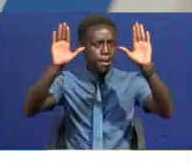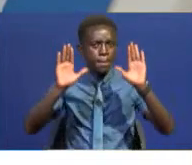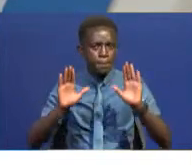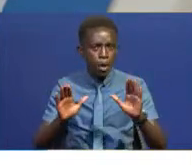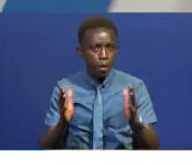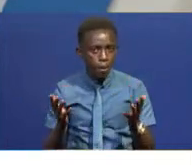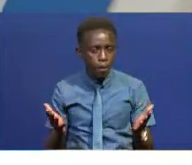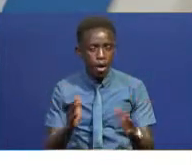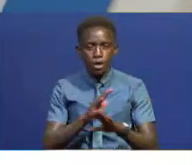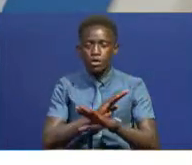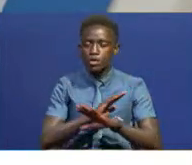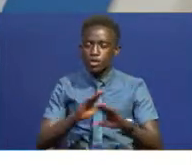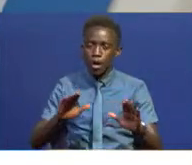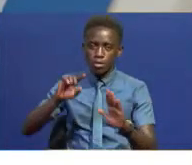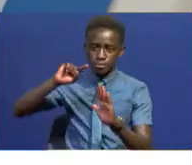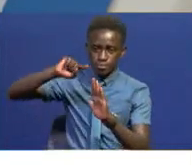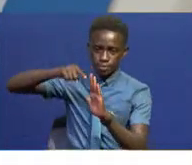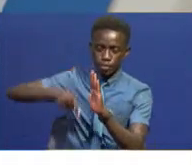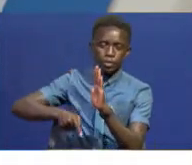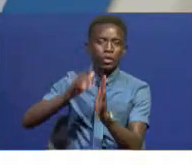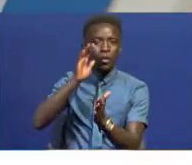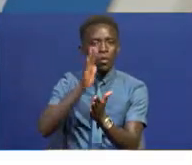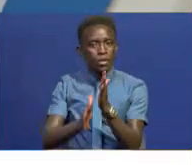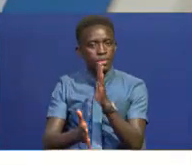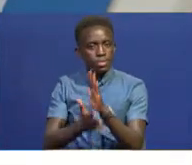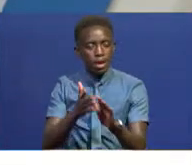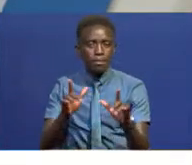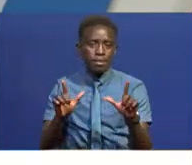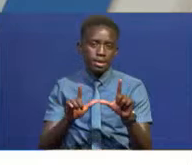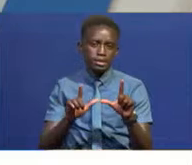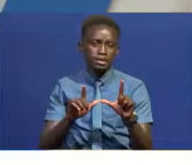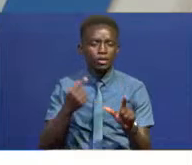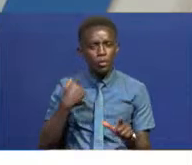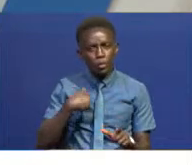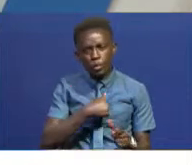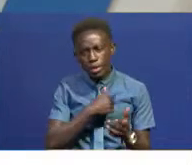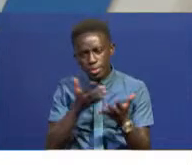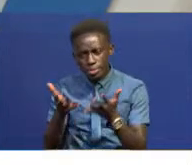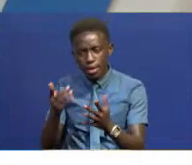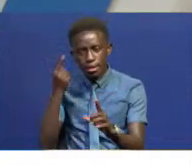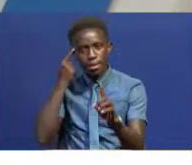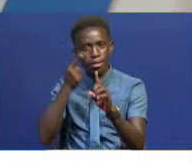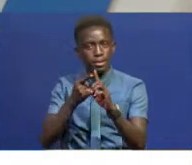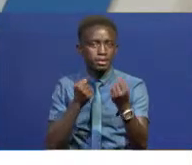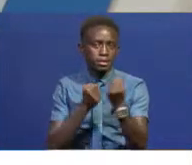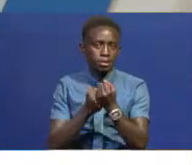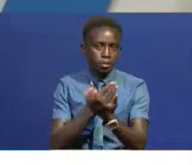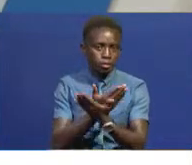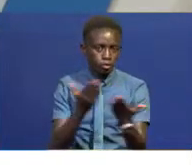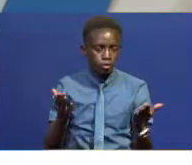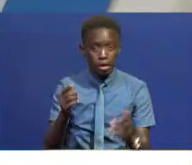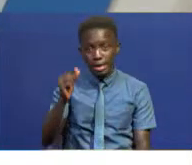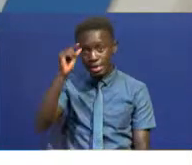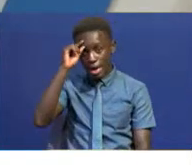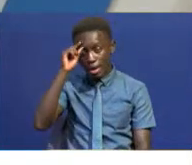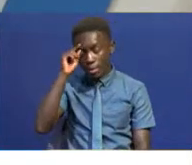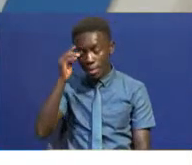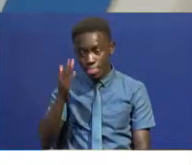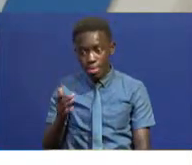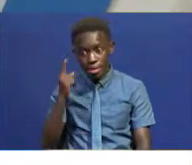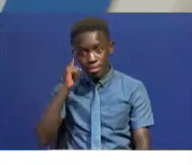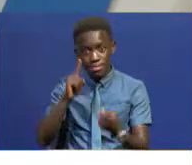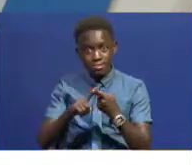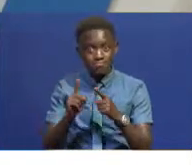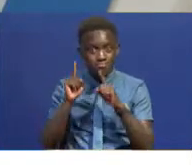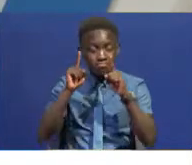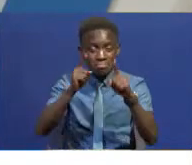mine without the necessary license. We are there to support you. Right. The government is not there to come for you. The